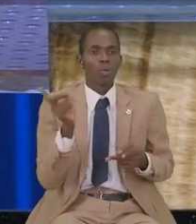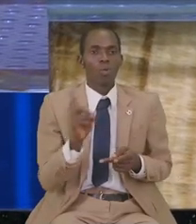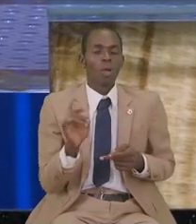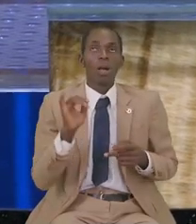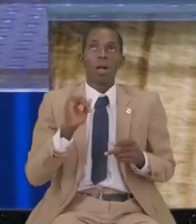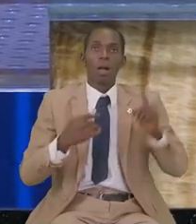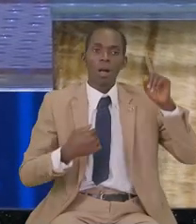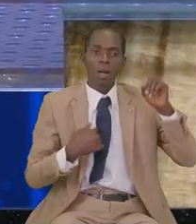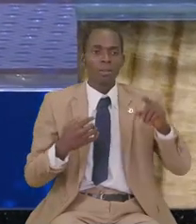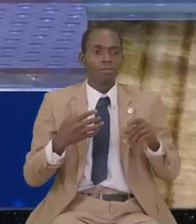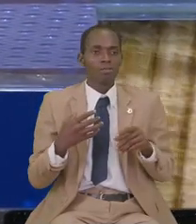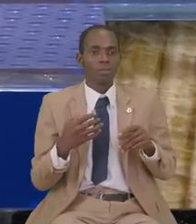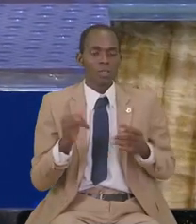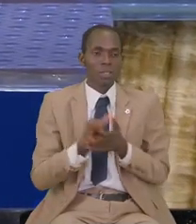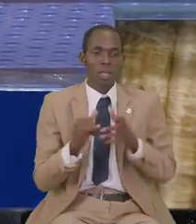caused you,